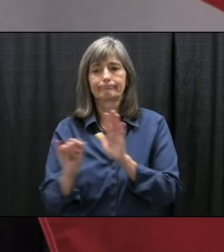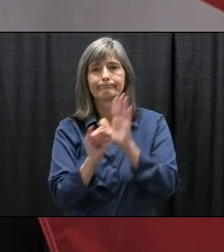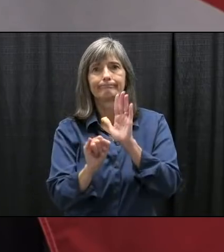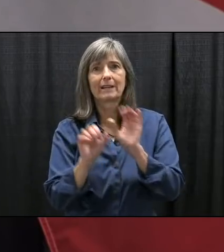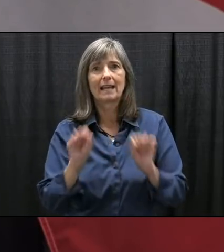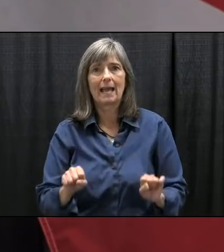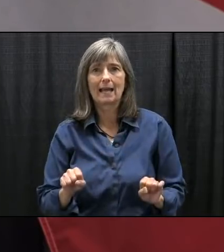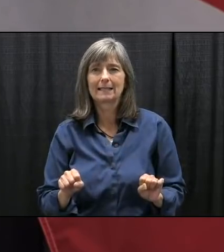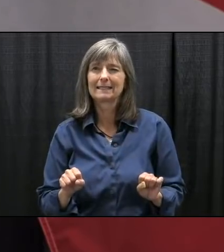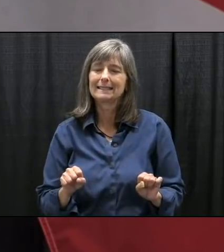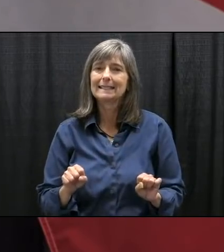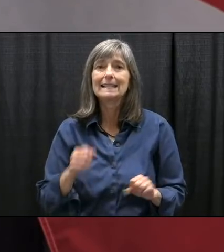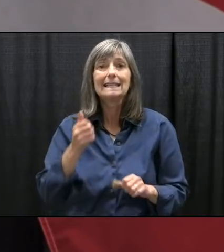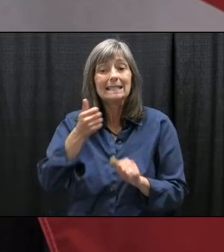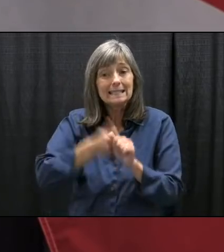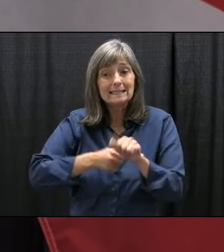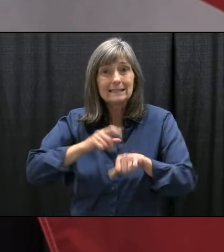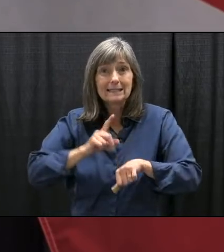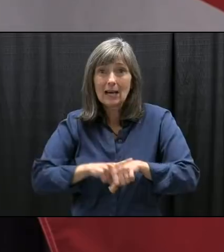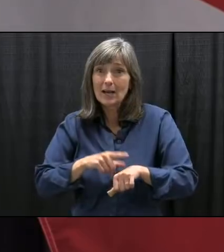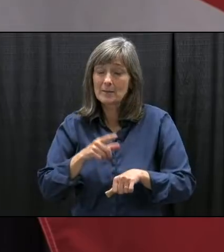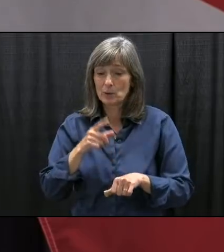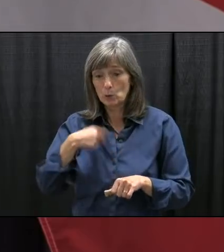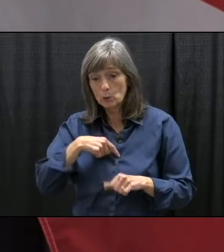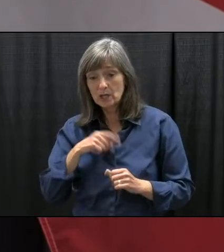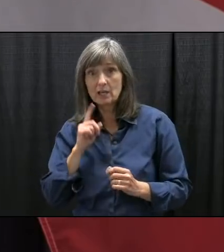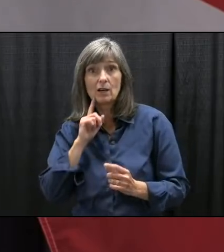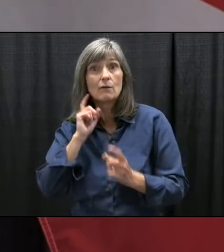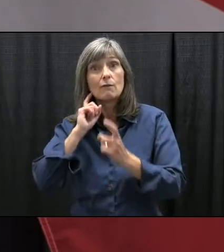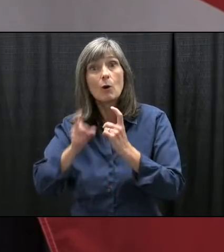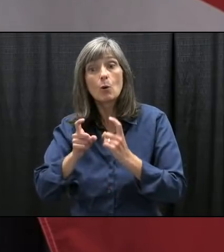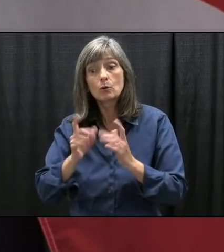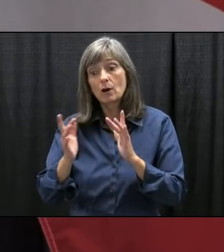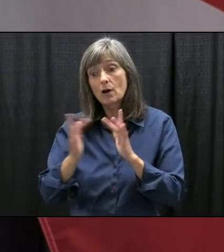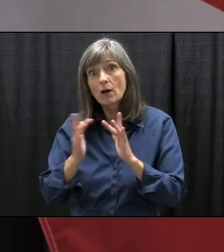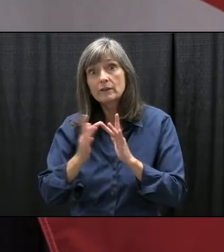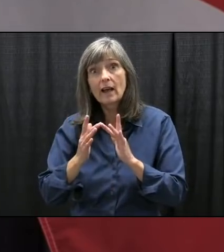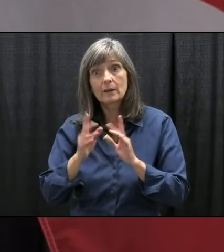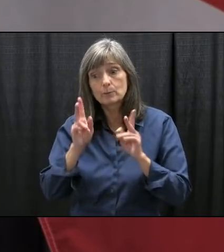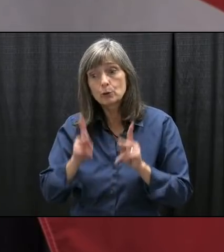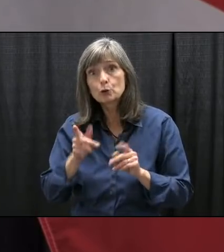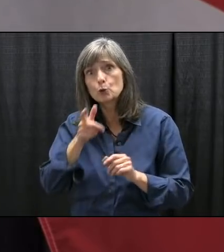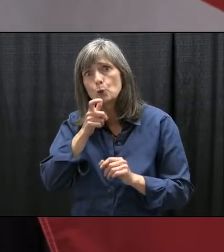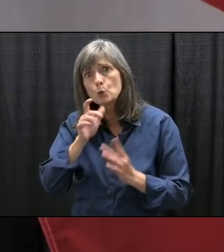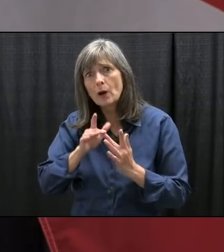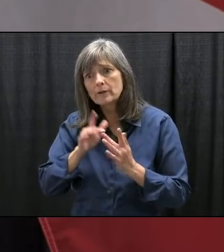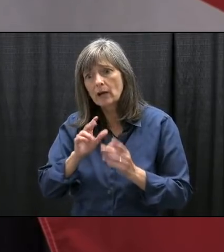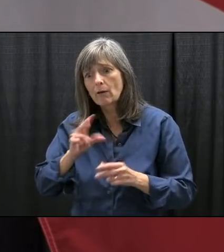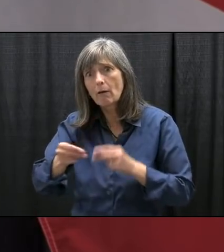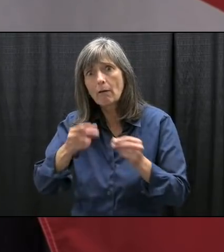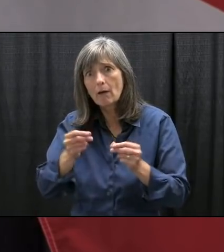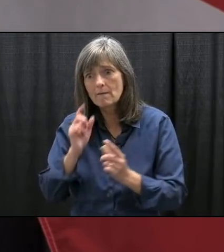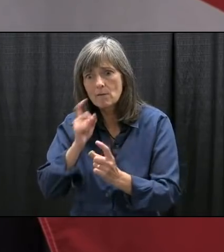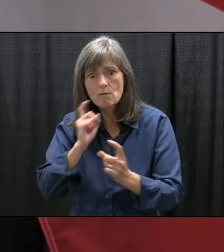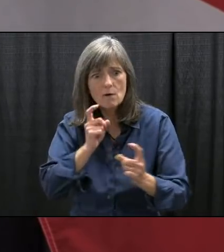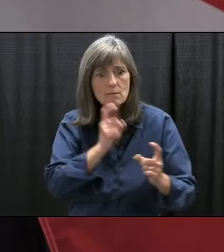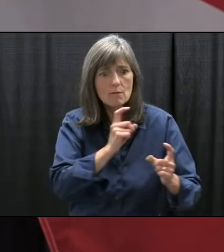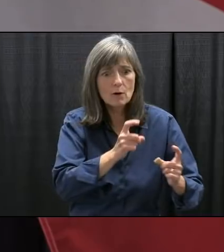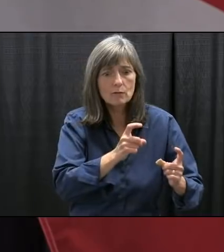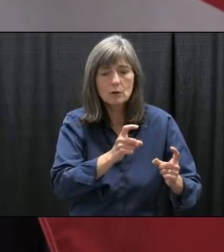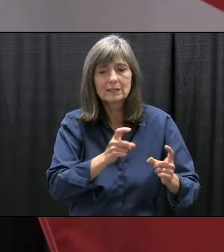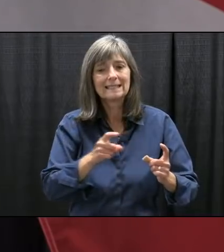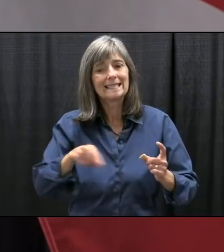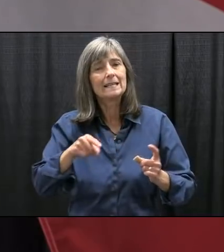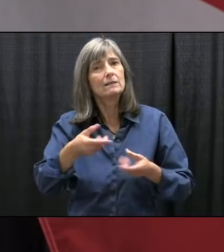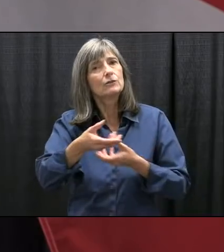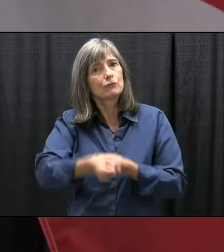somebody and ask them for their contacts, they're trusting us with private information, and we really do everything we can to keep people's lives private